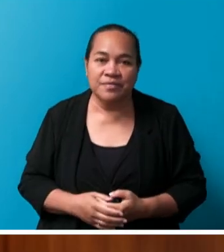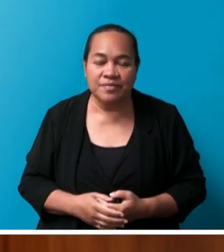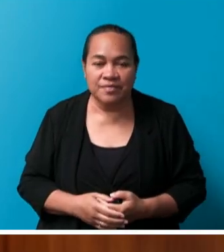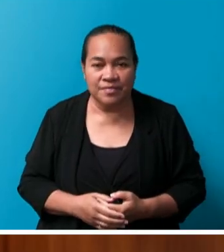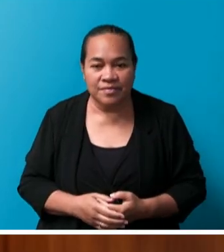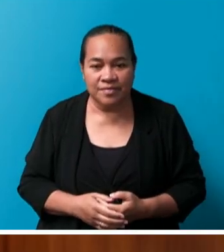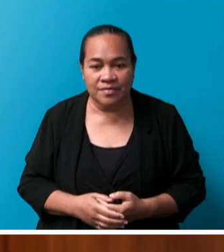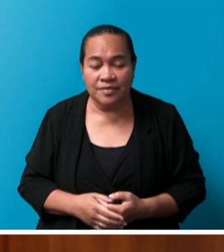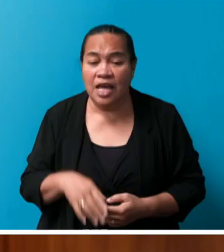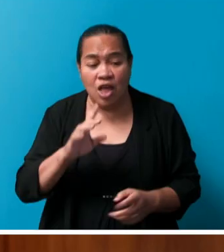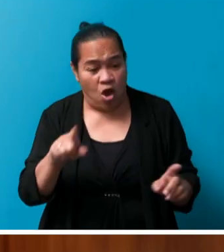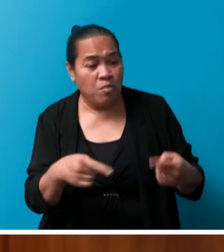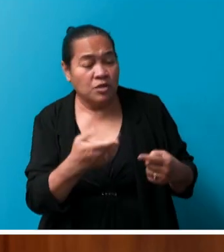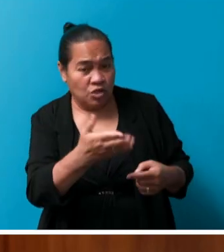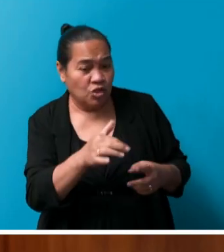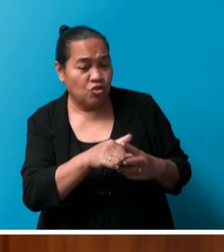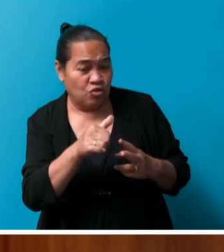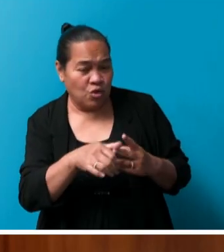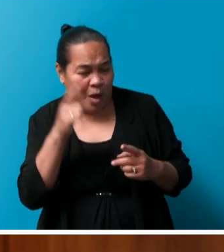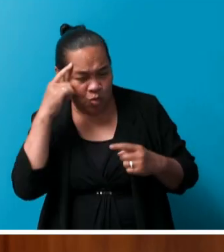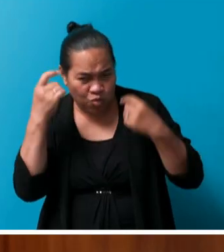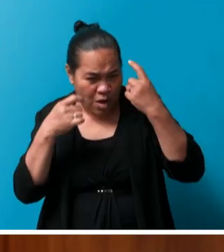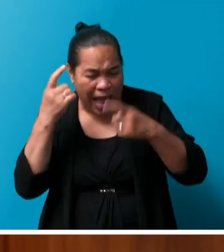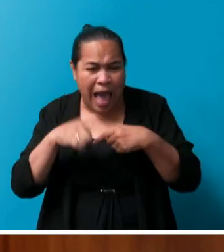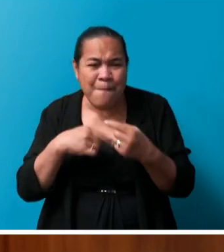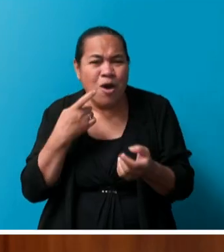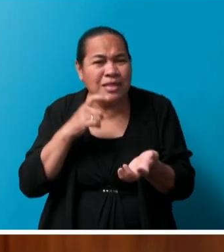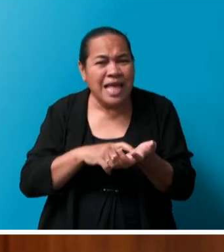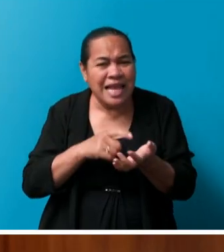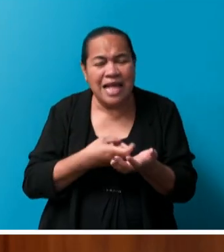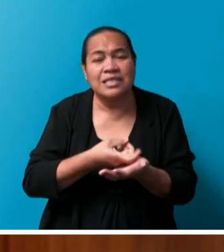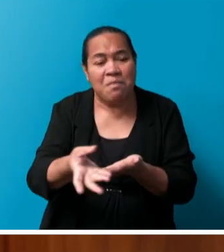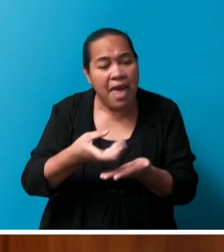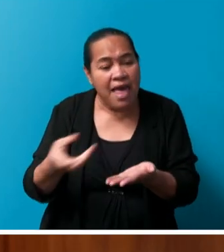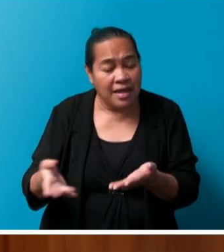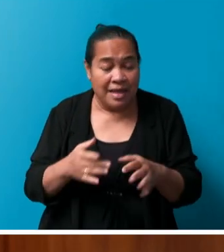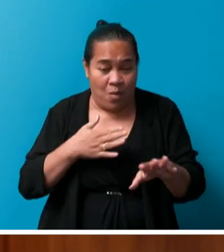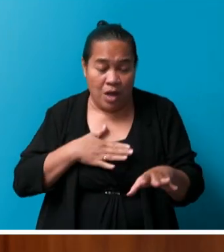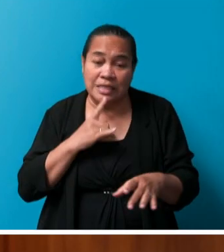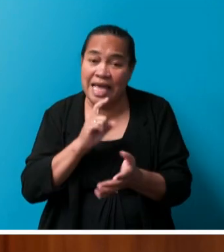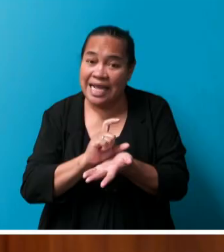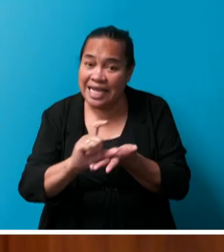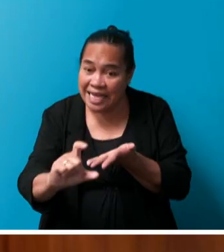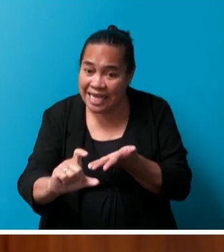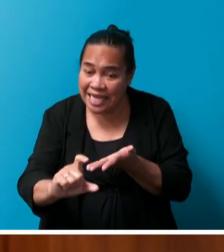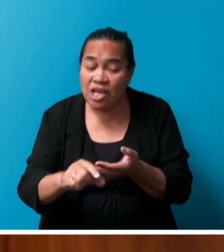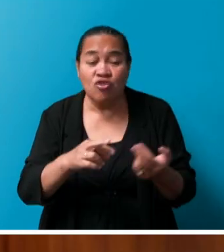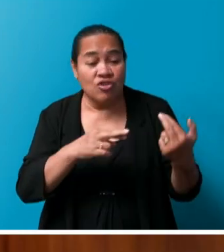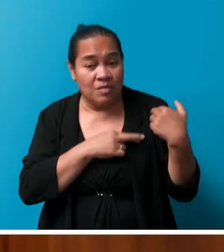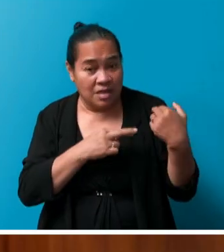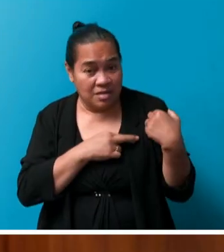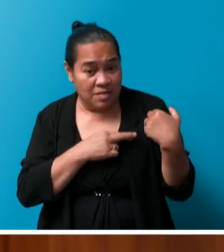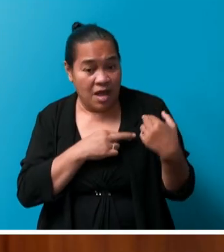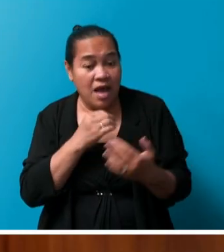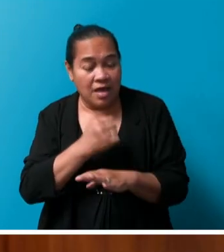The opposition also raised concern about debt and spending. Let me say this clearly. Responsible governments do